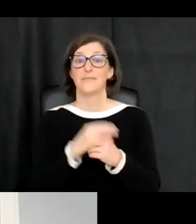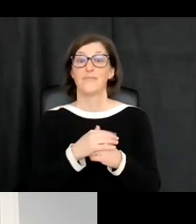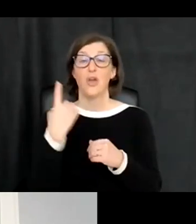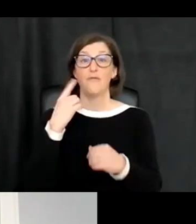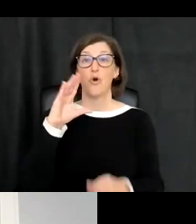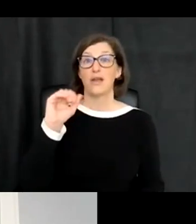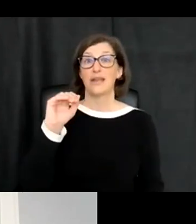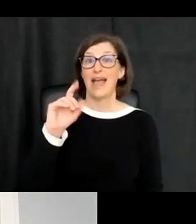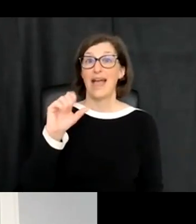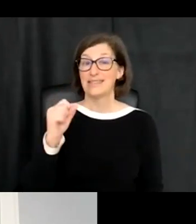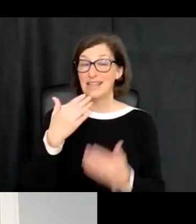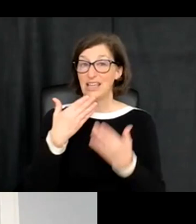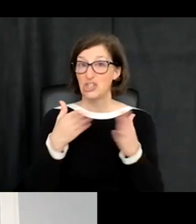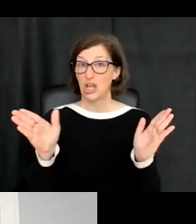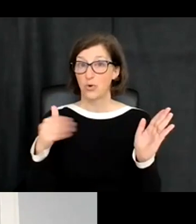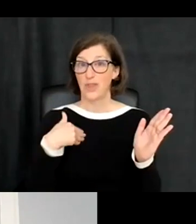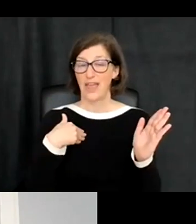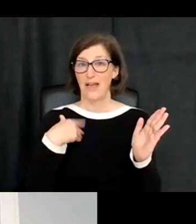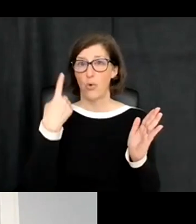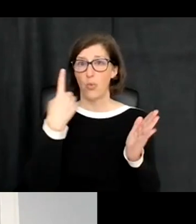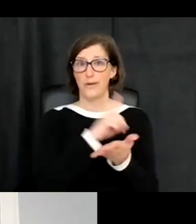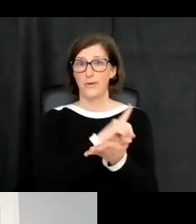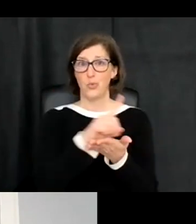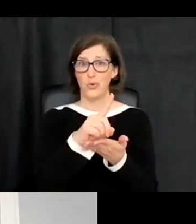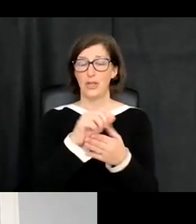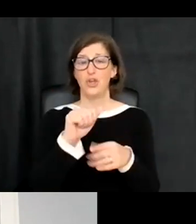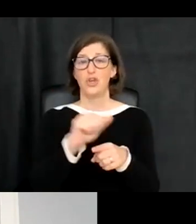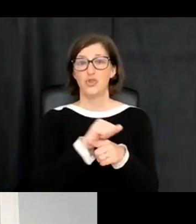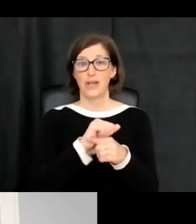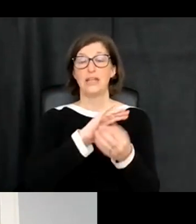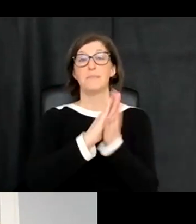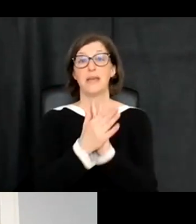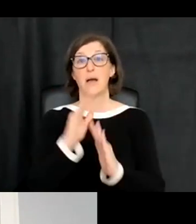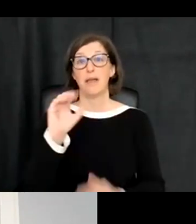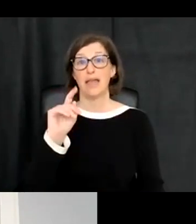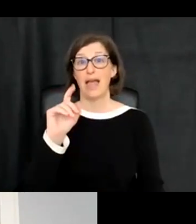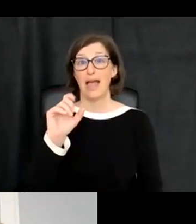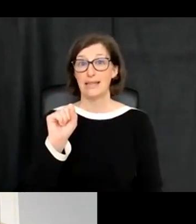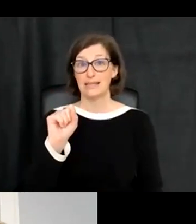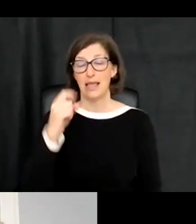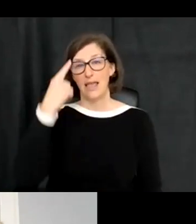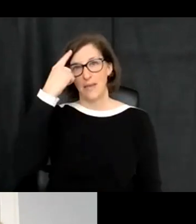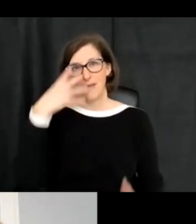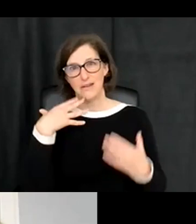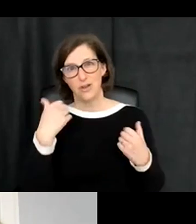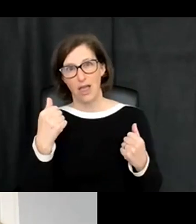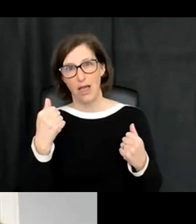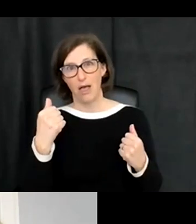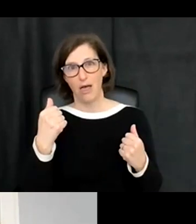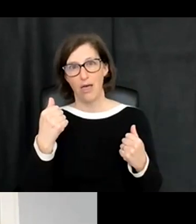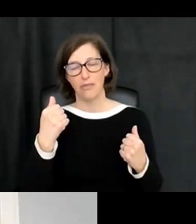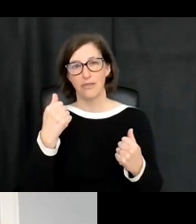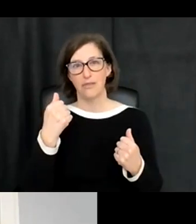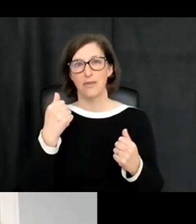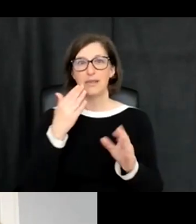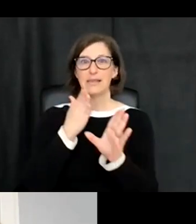in general, they have a week-long training in order to become cats. Mental health, psychosocial support is part of